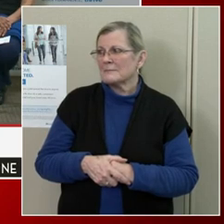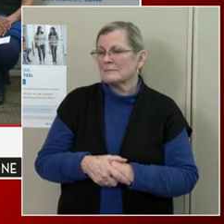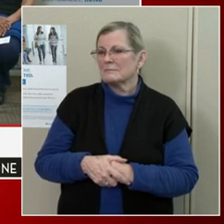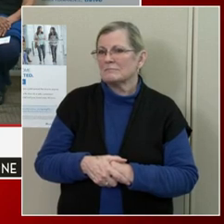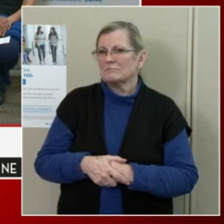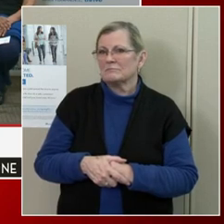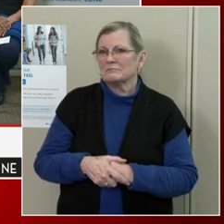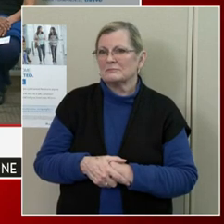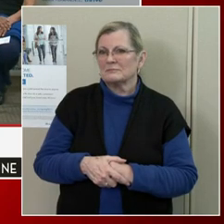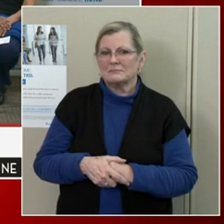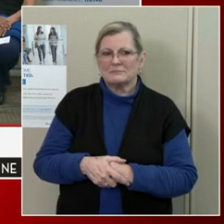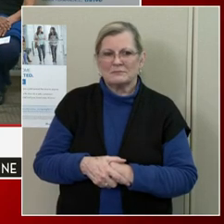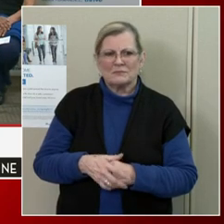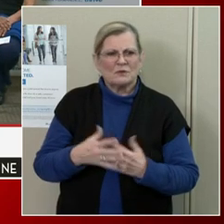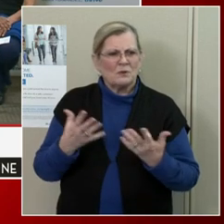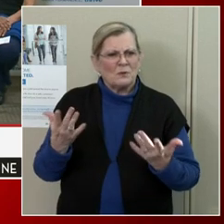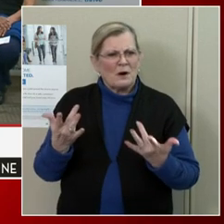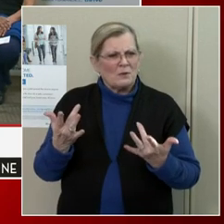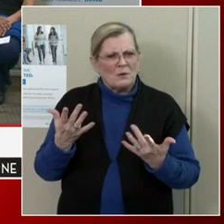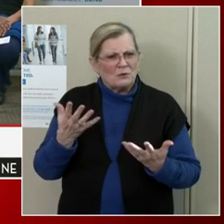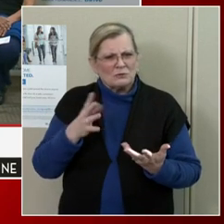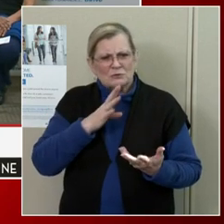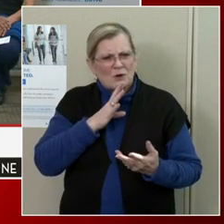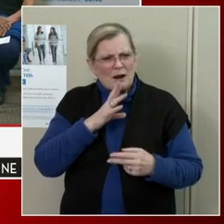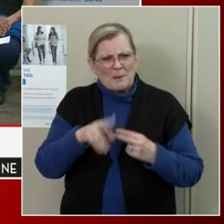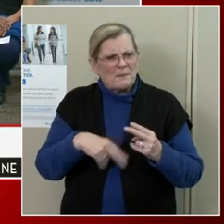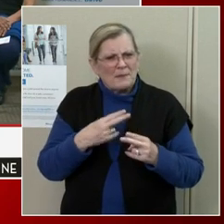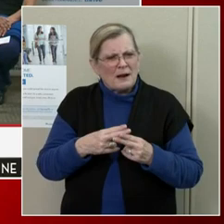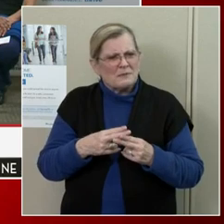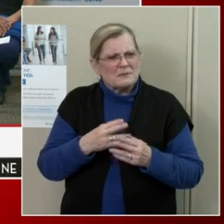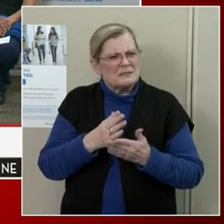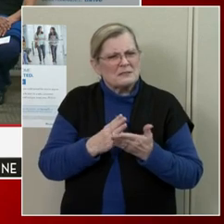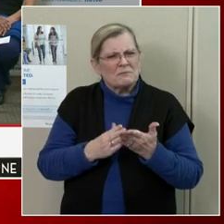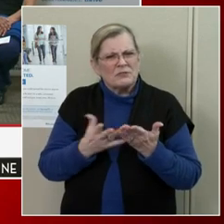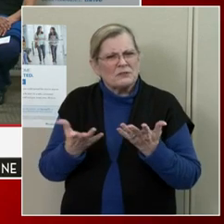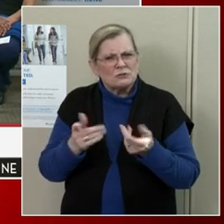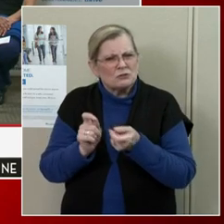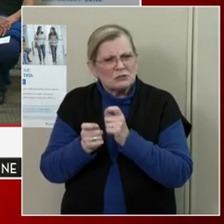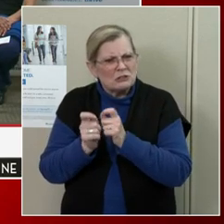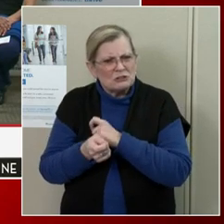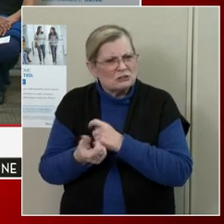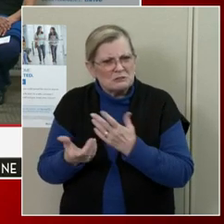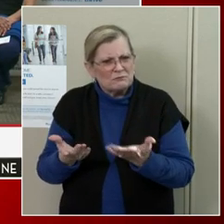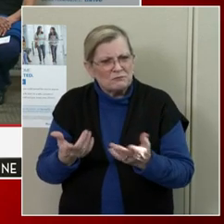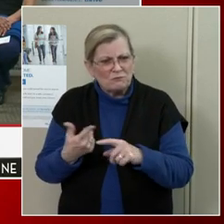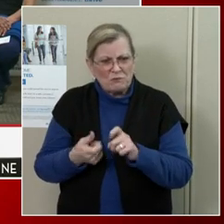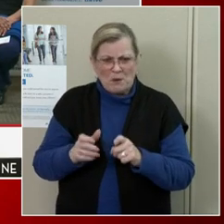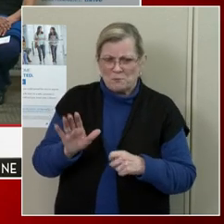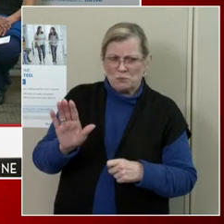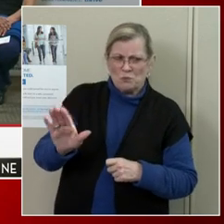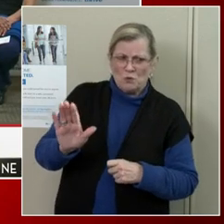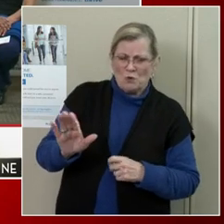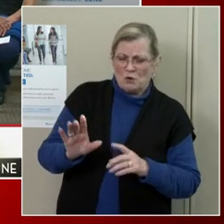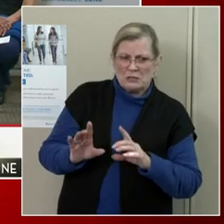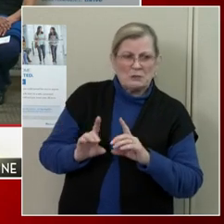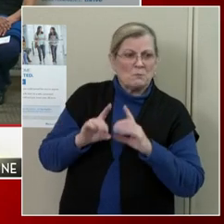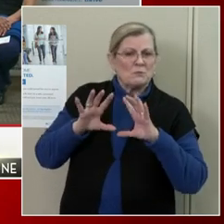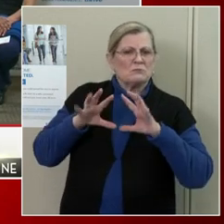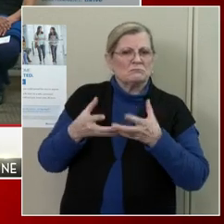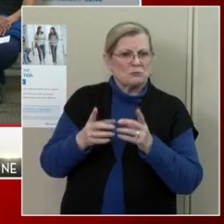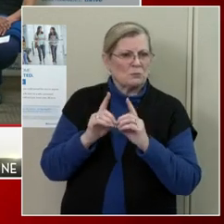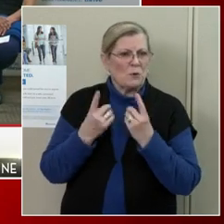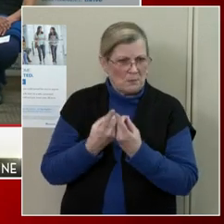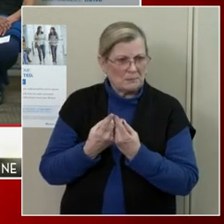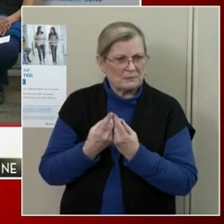So while we're waiting, Saima, do you want to talk about some of the changes that were made by your department for COVID? Yes,